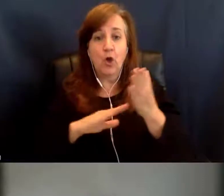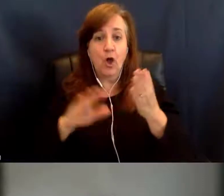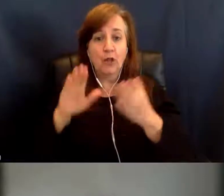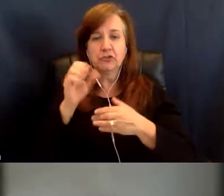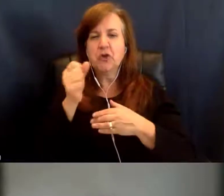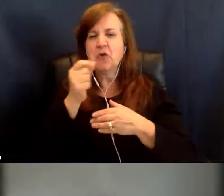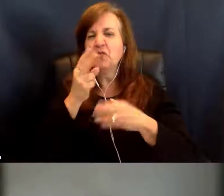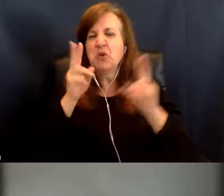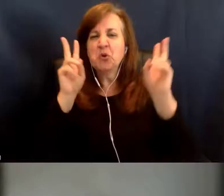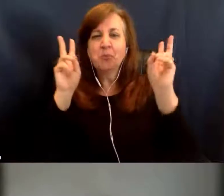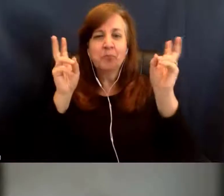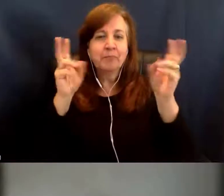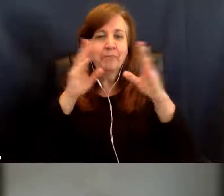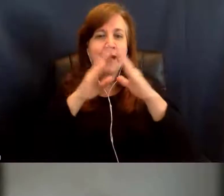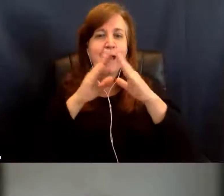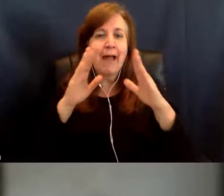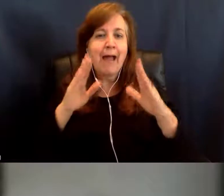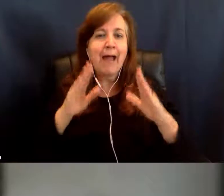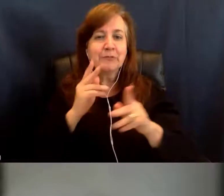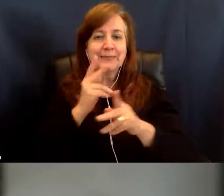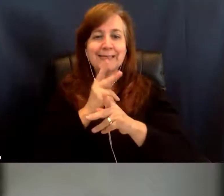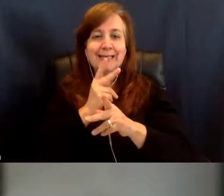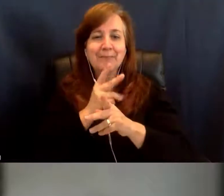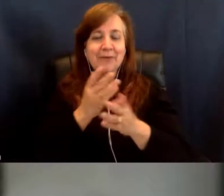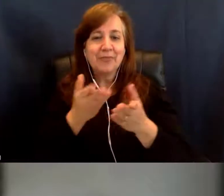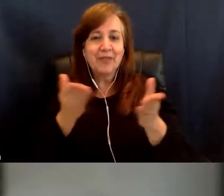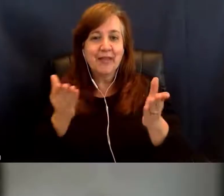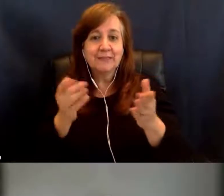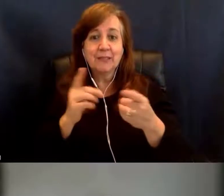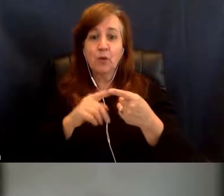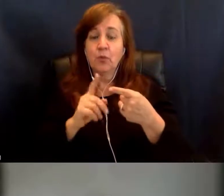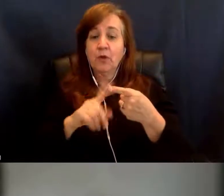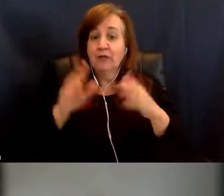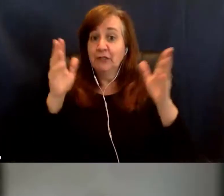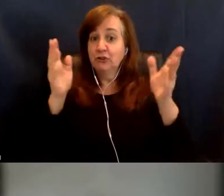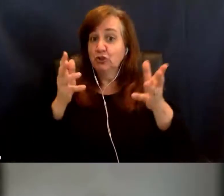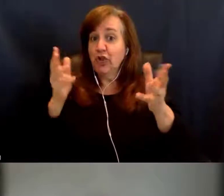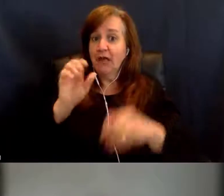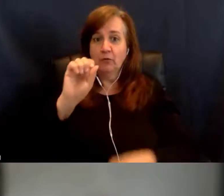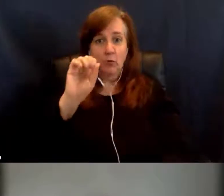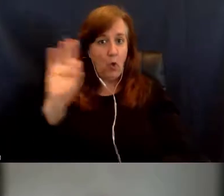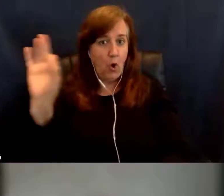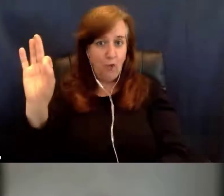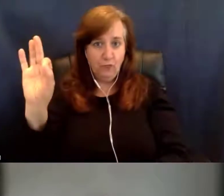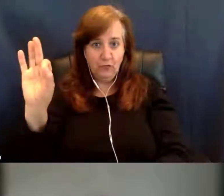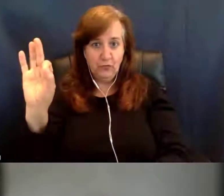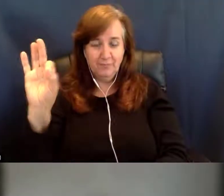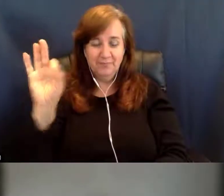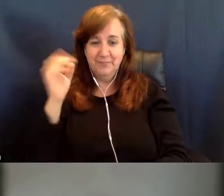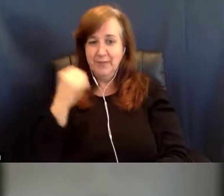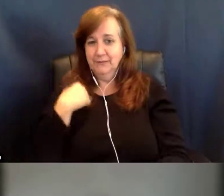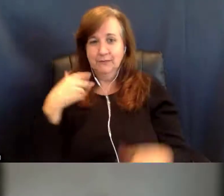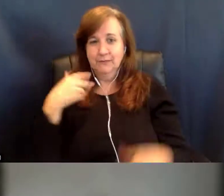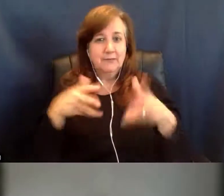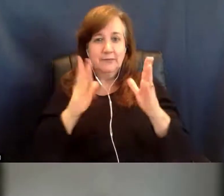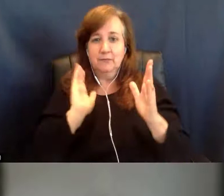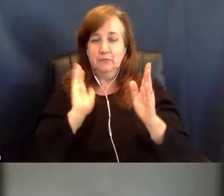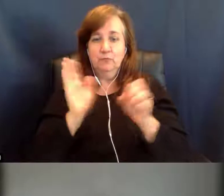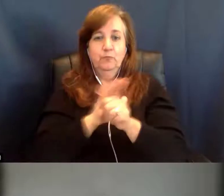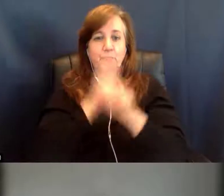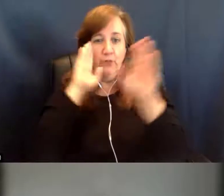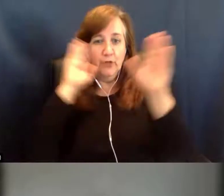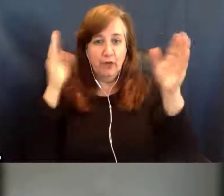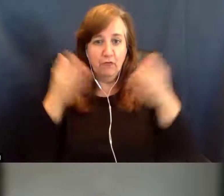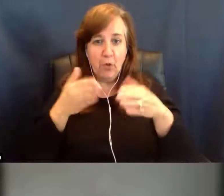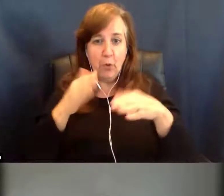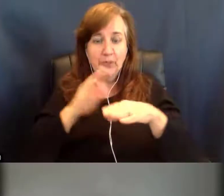housekeeping items for today. We've disabled the chat, as you will notice. That's just to enable us to be fully focused on our speaker.